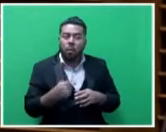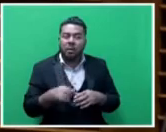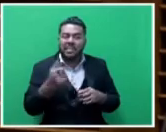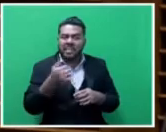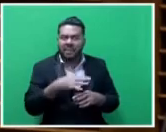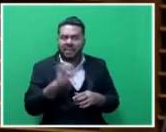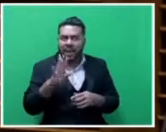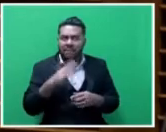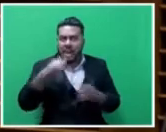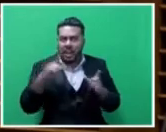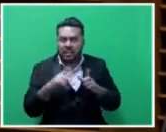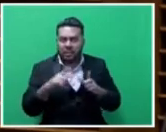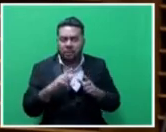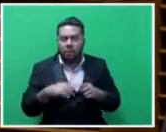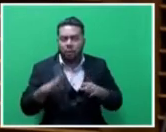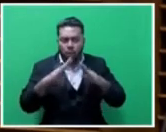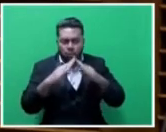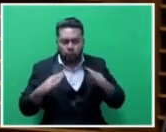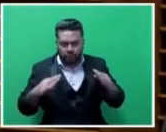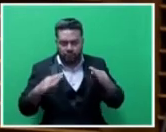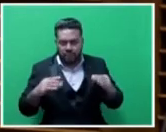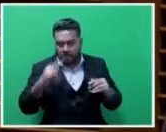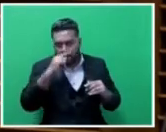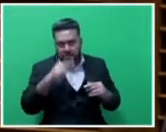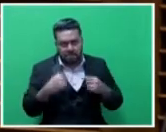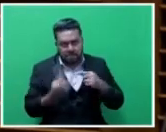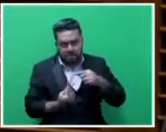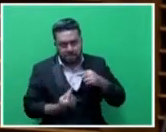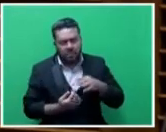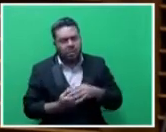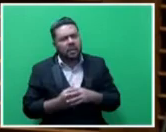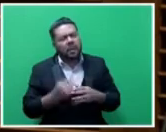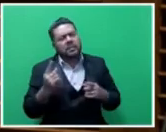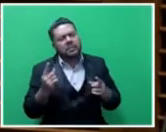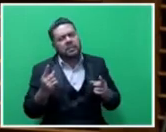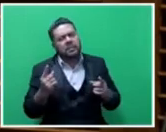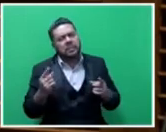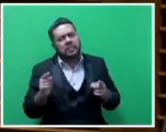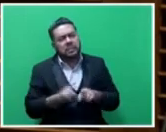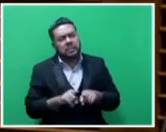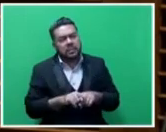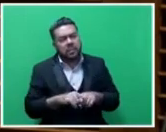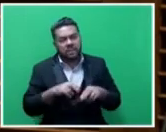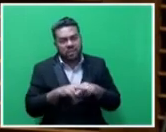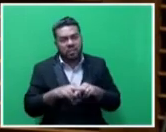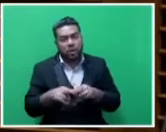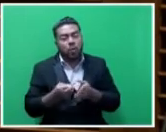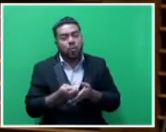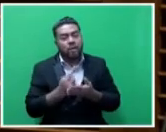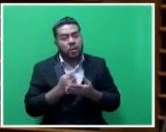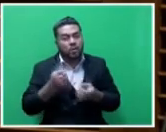licenses for roofing coils. We also work with other agencies, Honourable Speaker, sir, such as Fiji Revenue